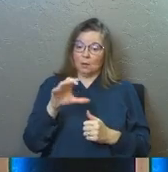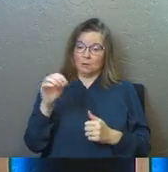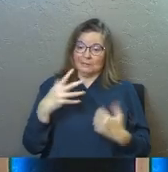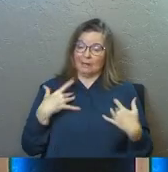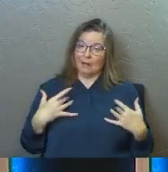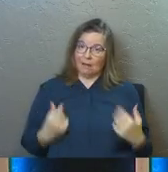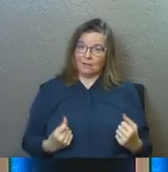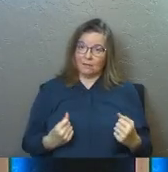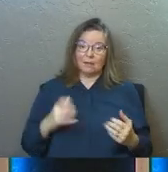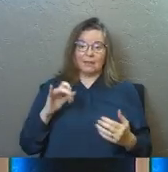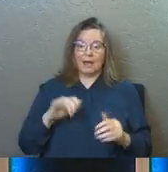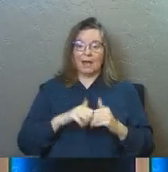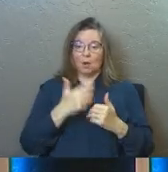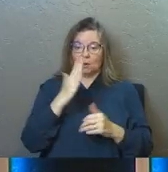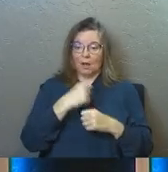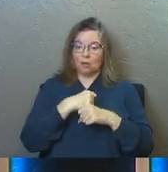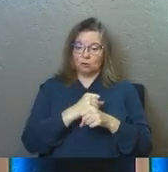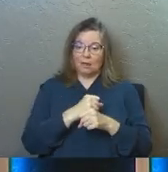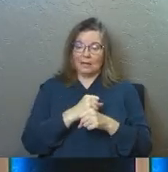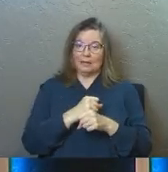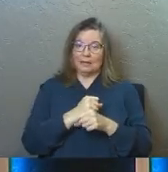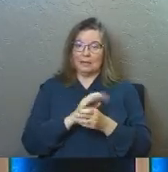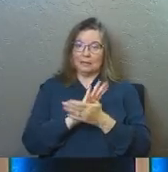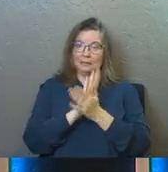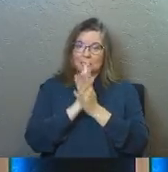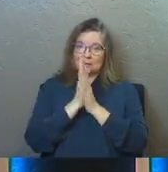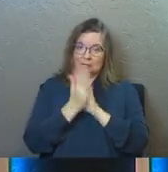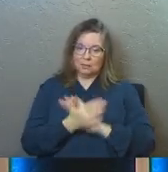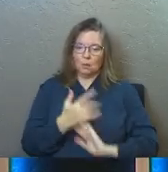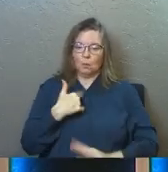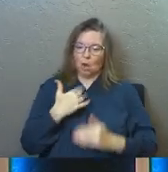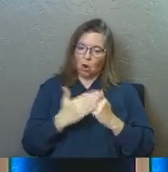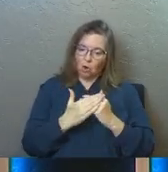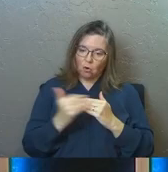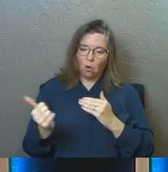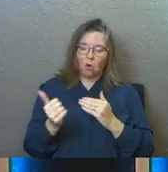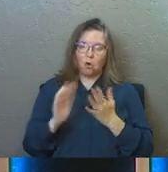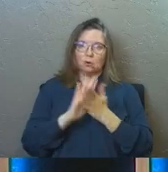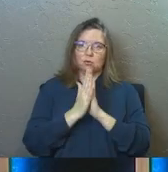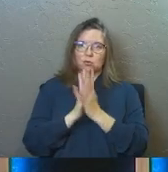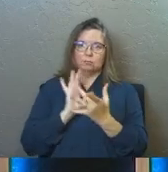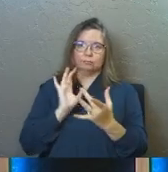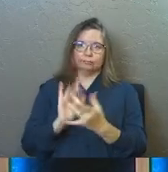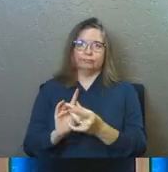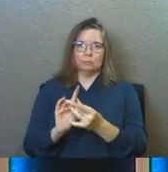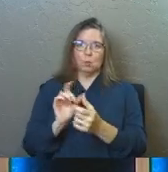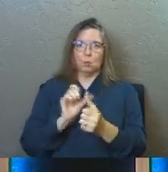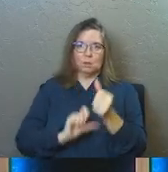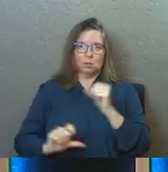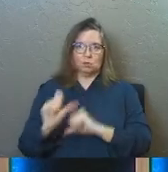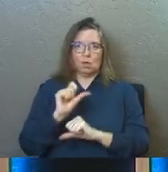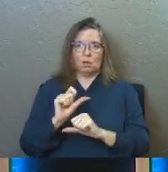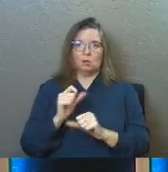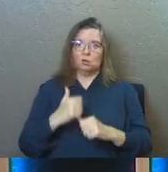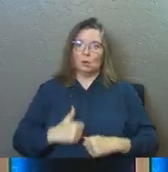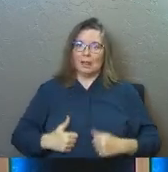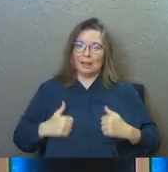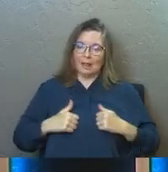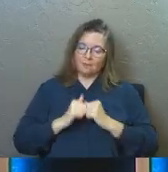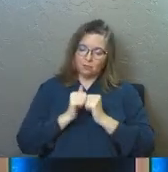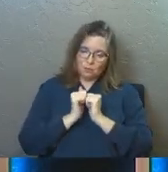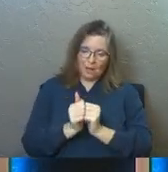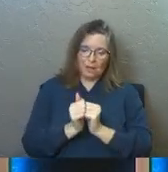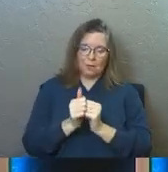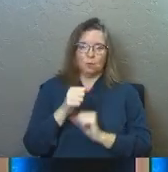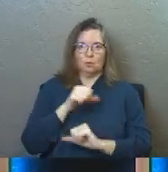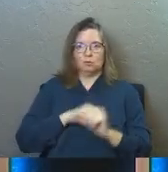100% confidence that that's how God created it to be, is we are called to each other. We are called to do life